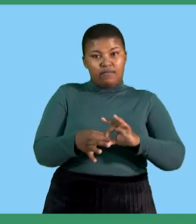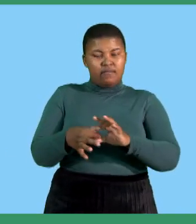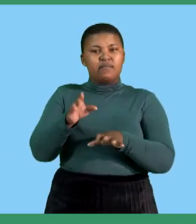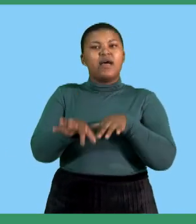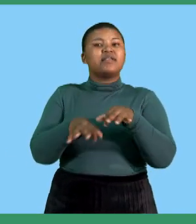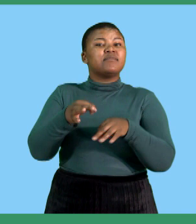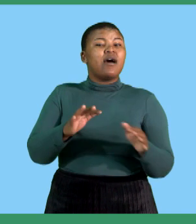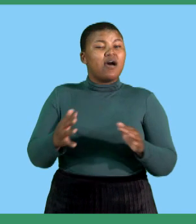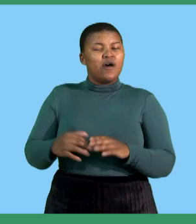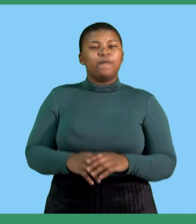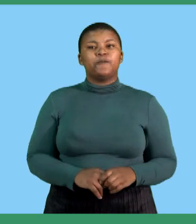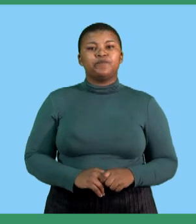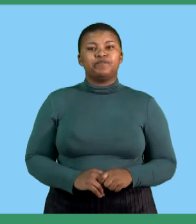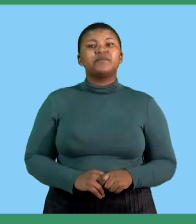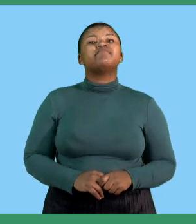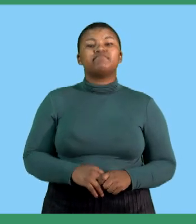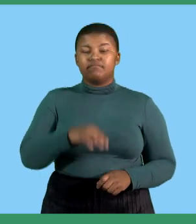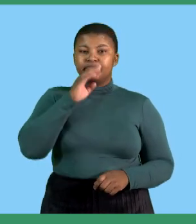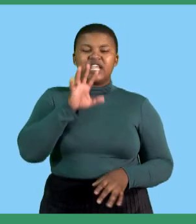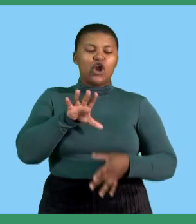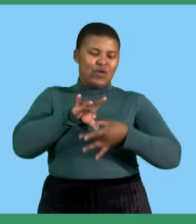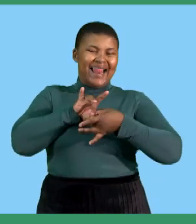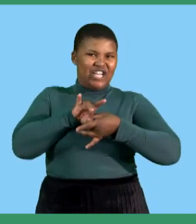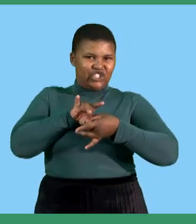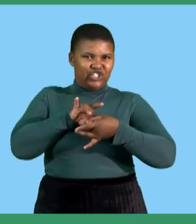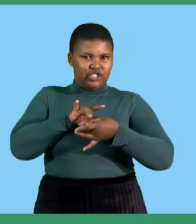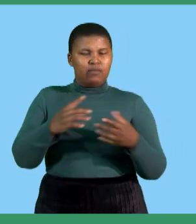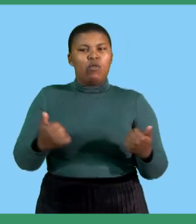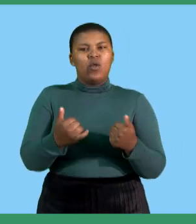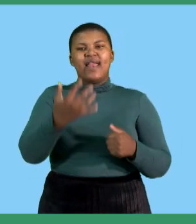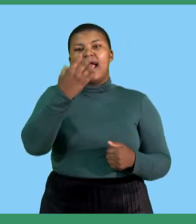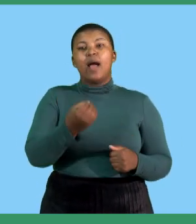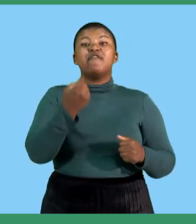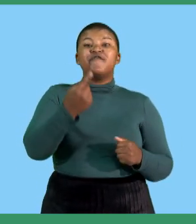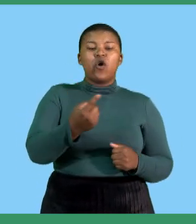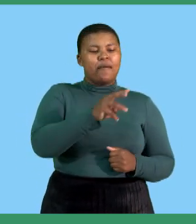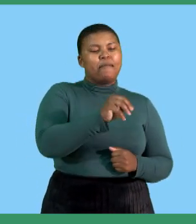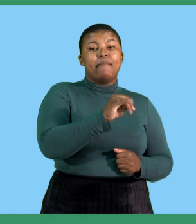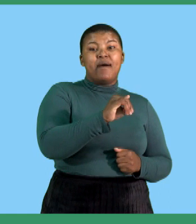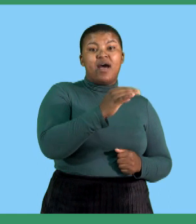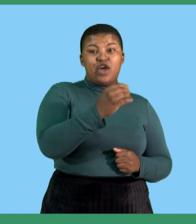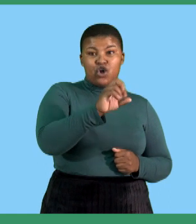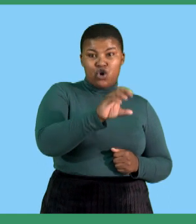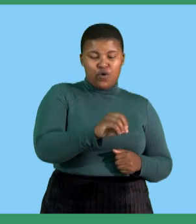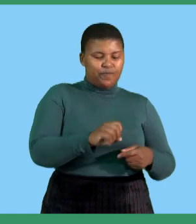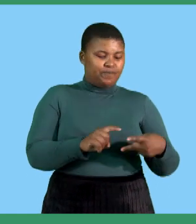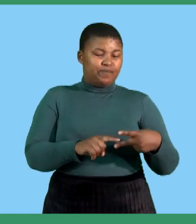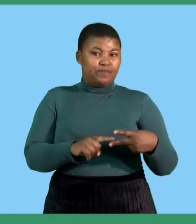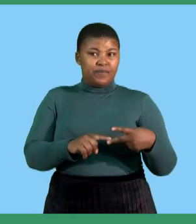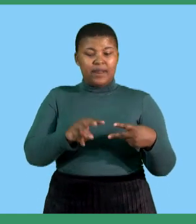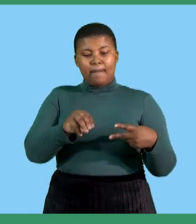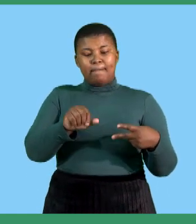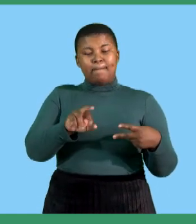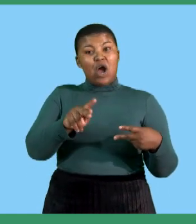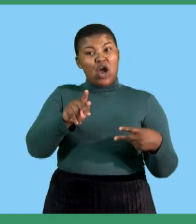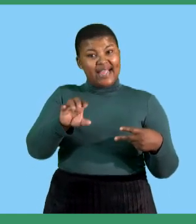our definition or explanation here states it's the relationship that exists between the micro,